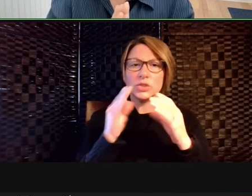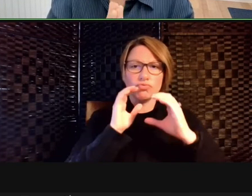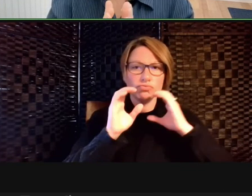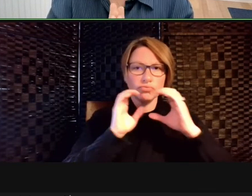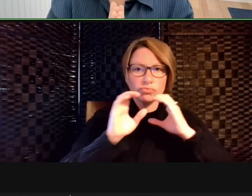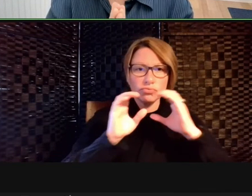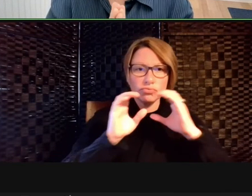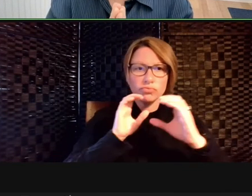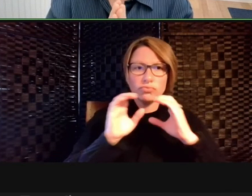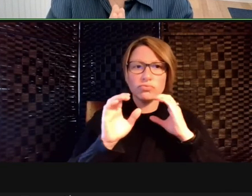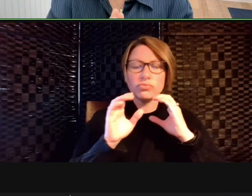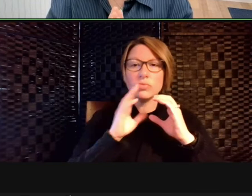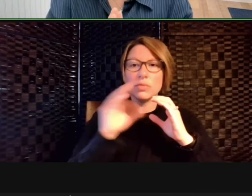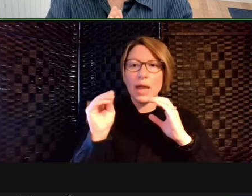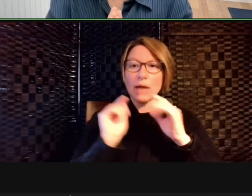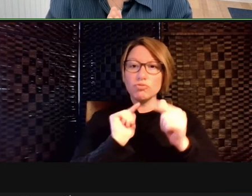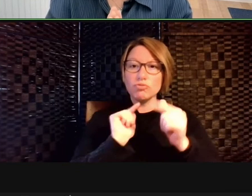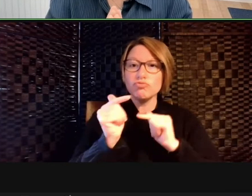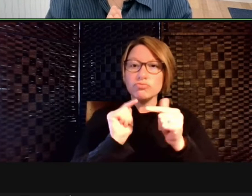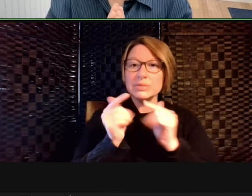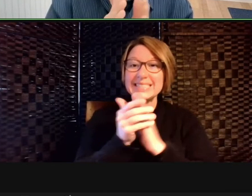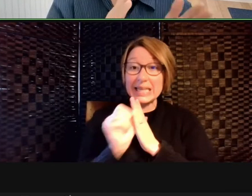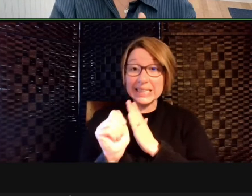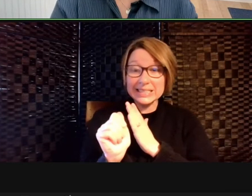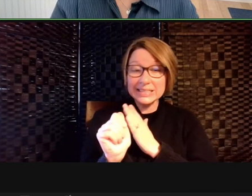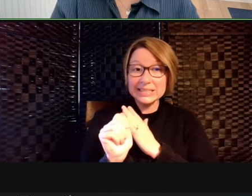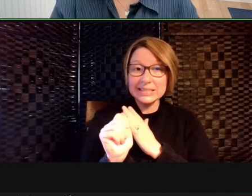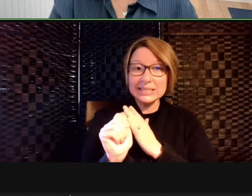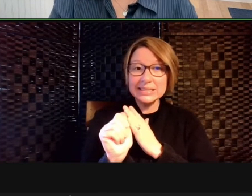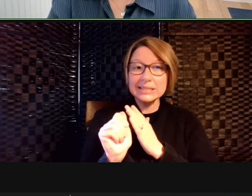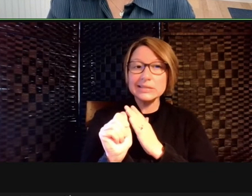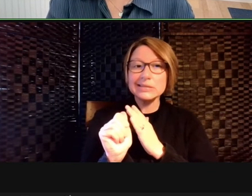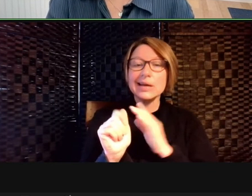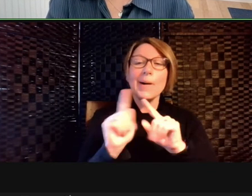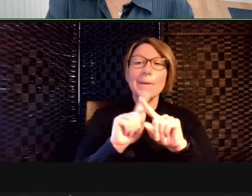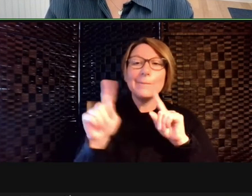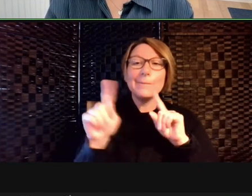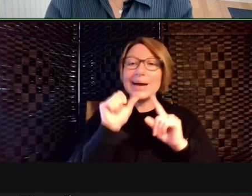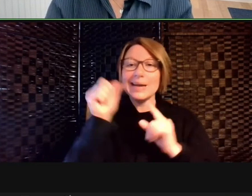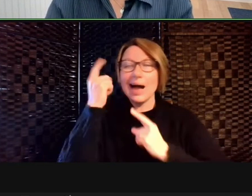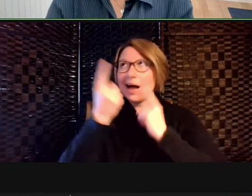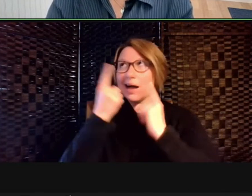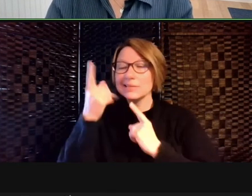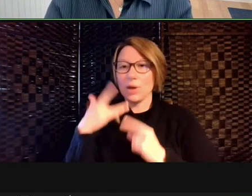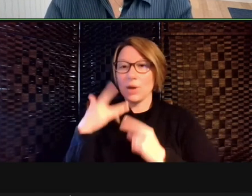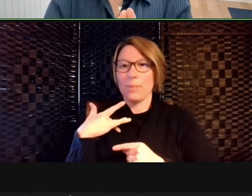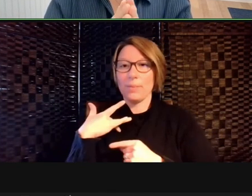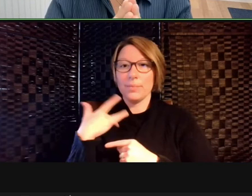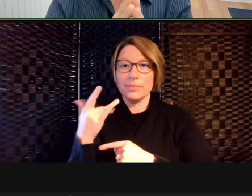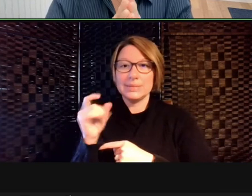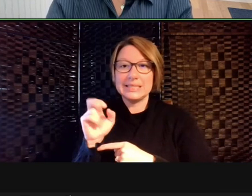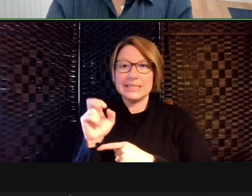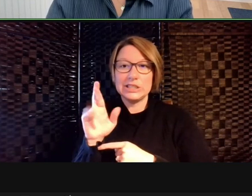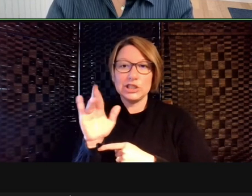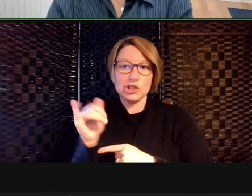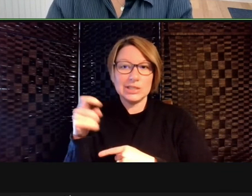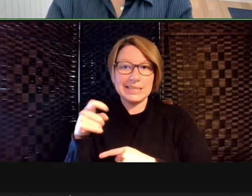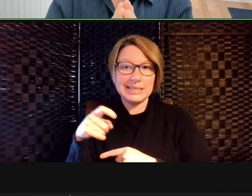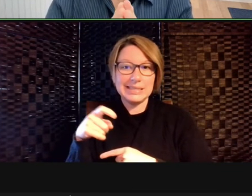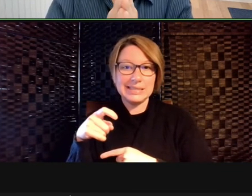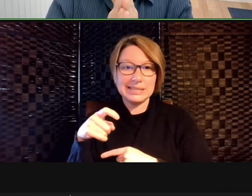communication and reciprocal skills, but they're not thinking about children's multisensory needs. So you have to make sure, I mean,